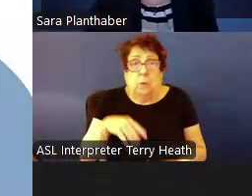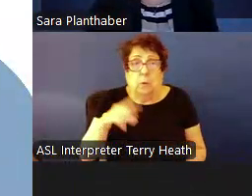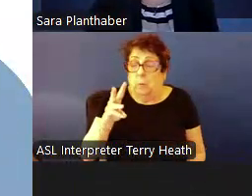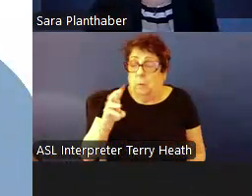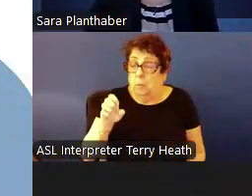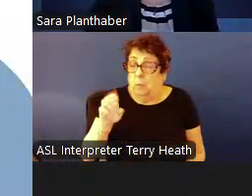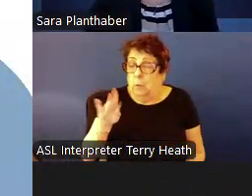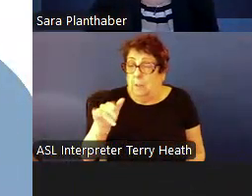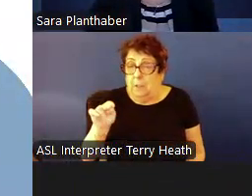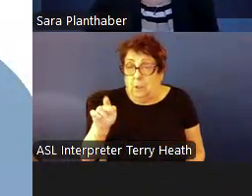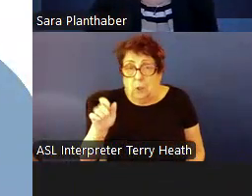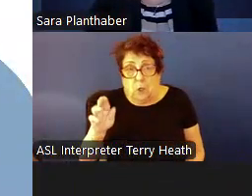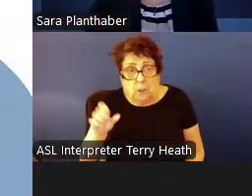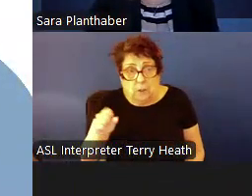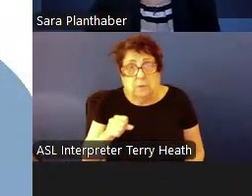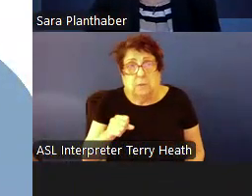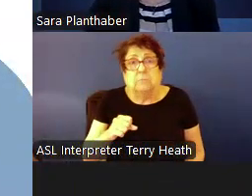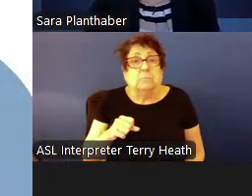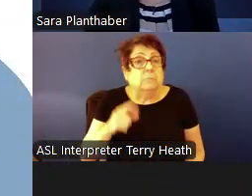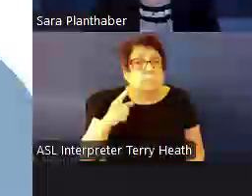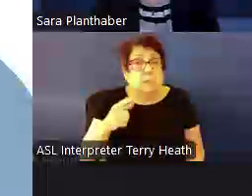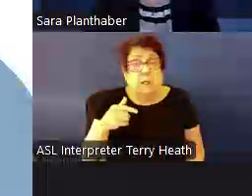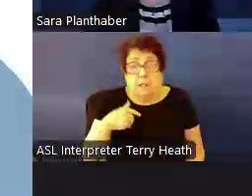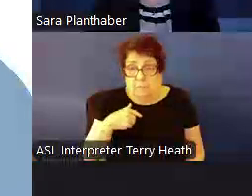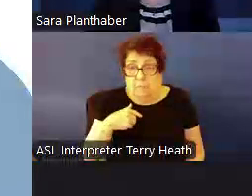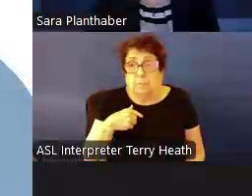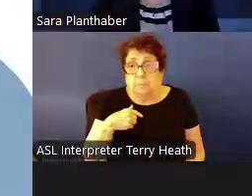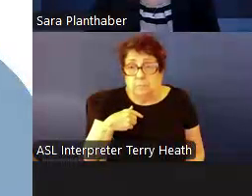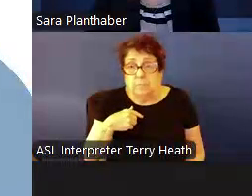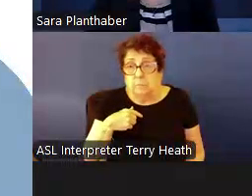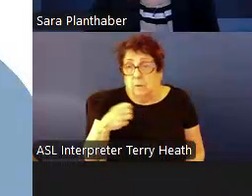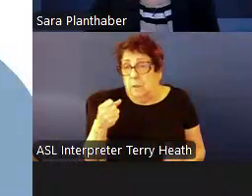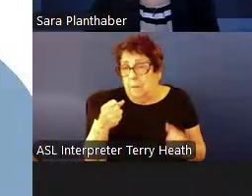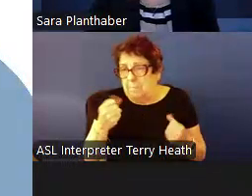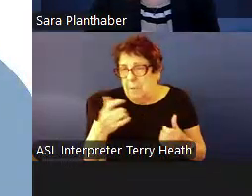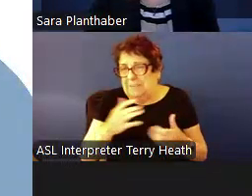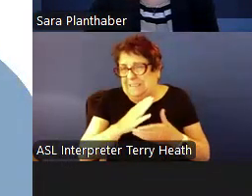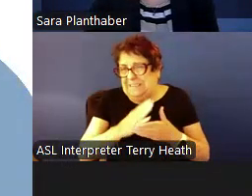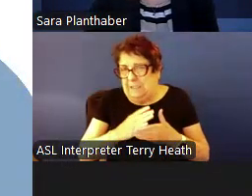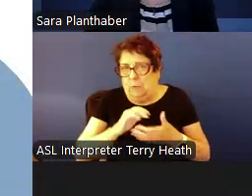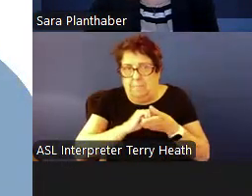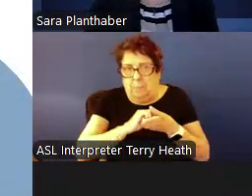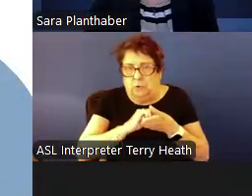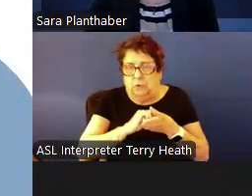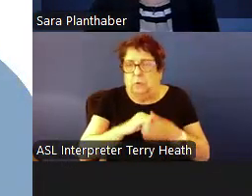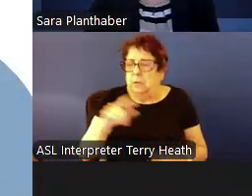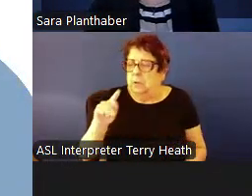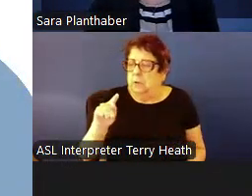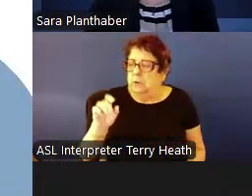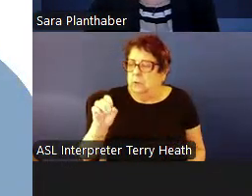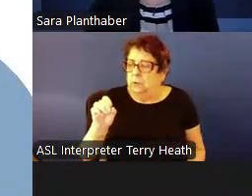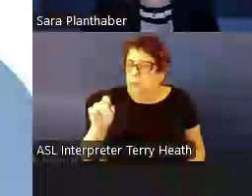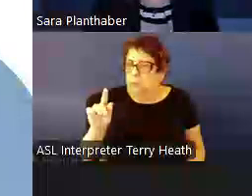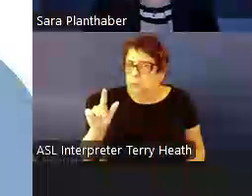multi-sector partnerships like the one that we talked about today. The tools section provides easy access to directories